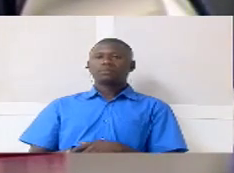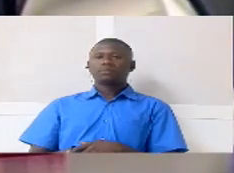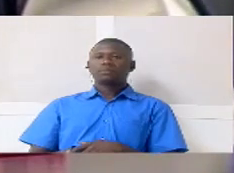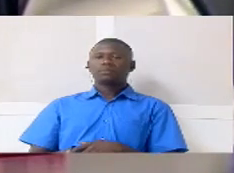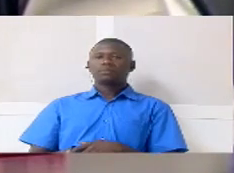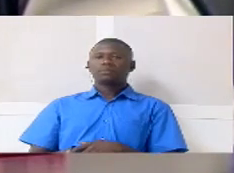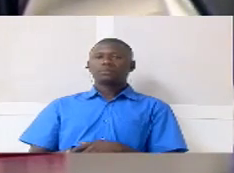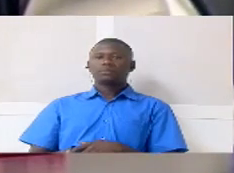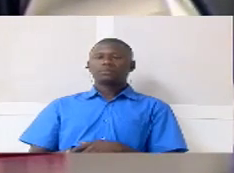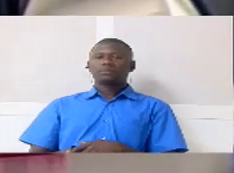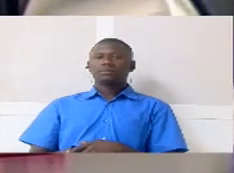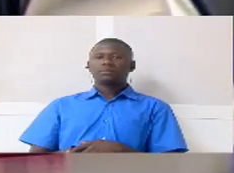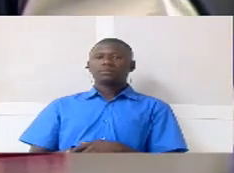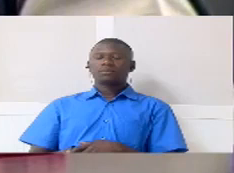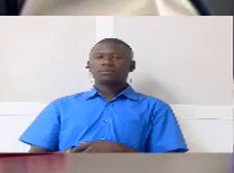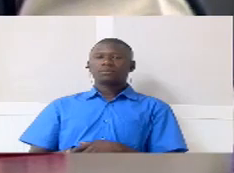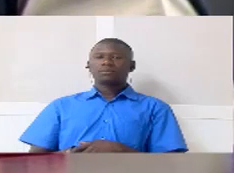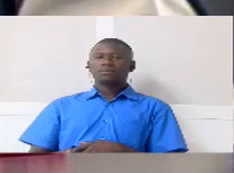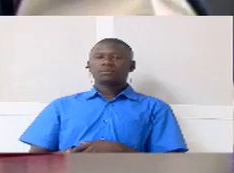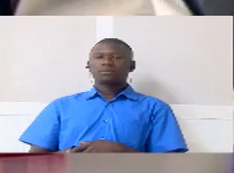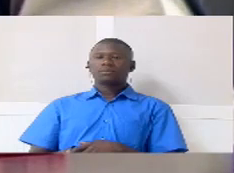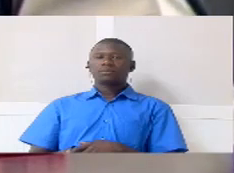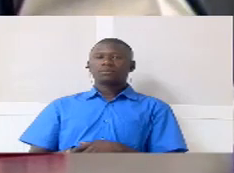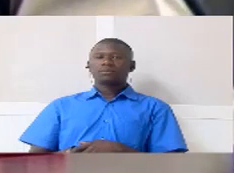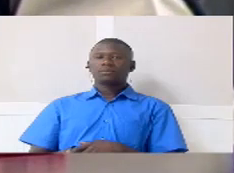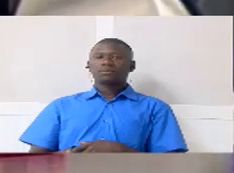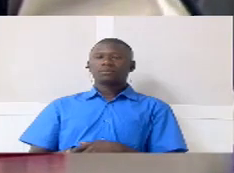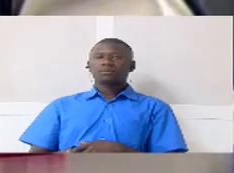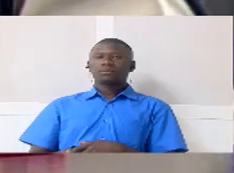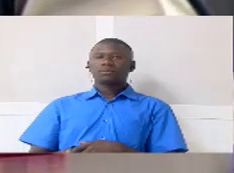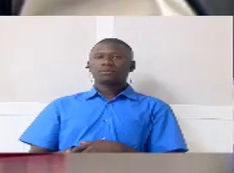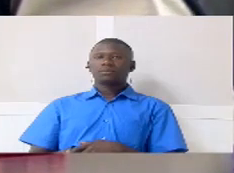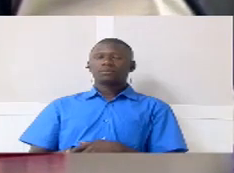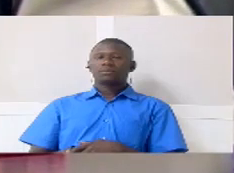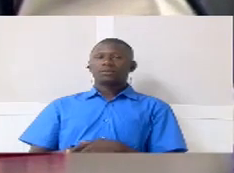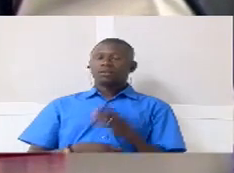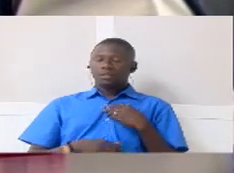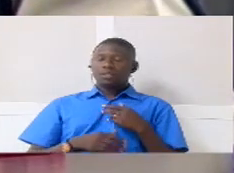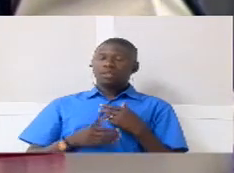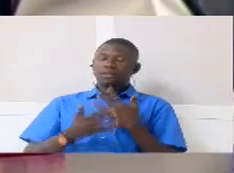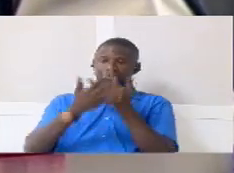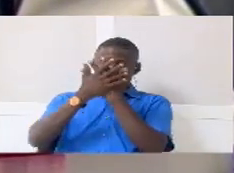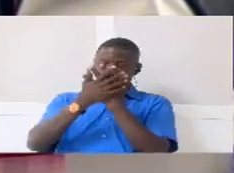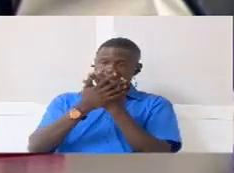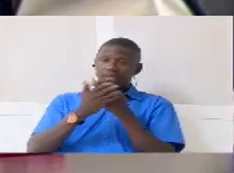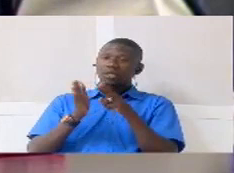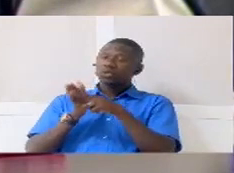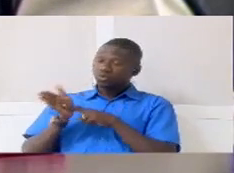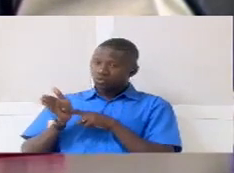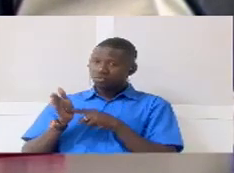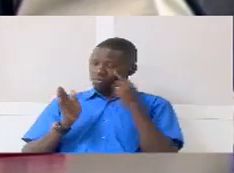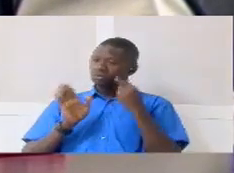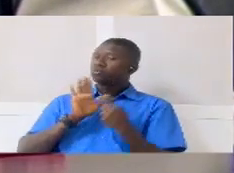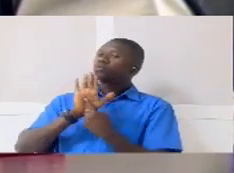na tambira do wrong prisina do fengo be activity be ngenta sisla prisons le. The prison rules stipulate that after 7